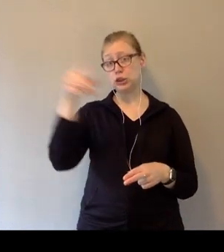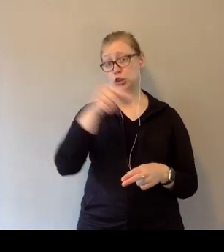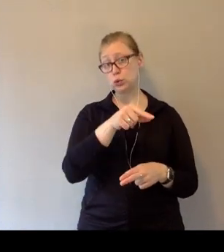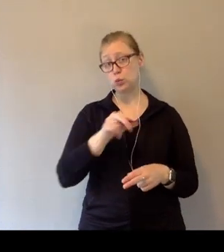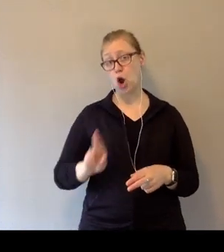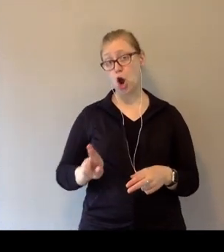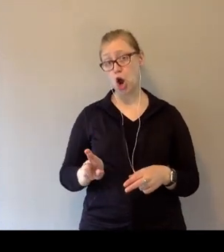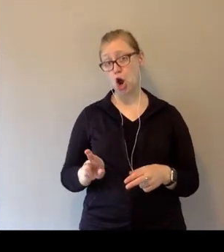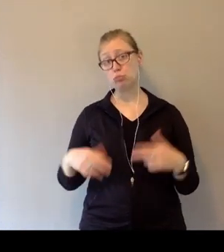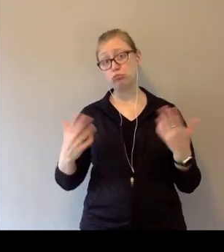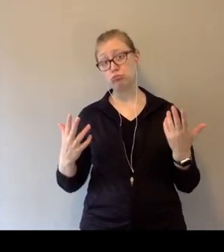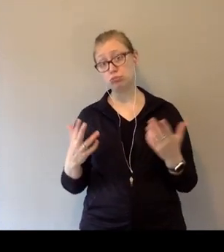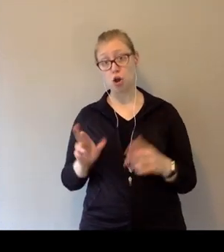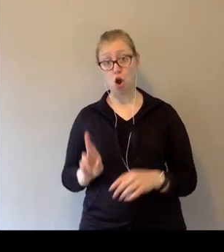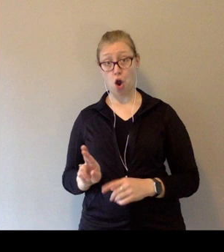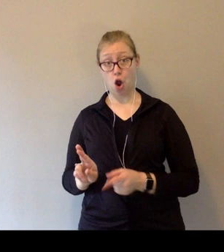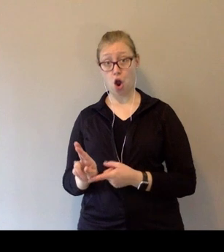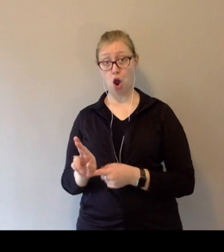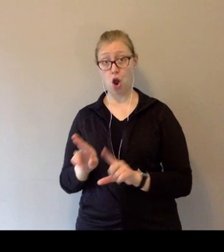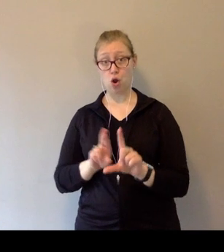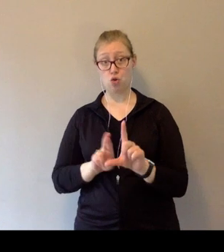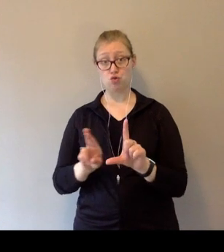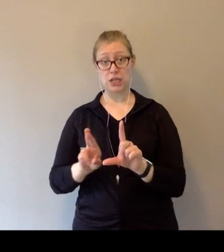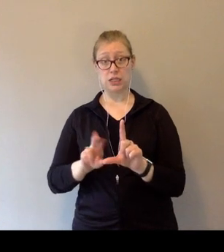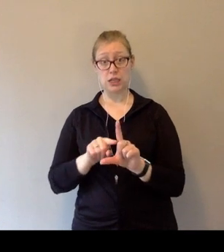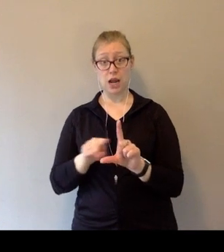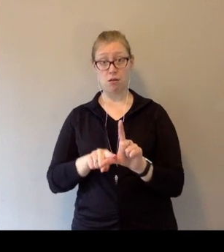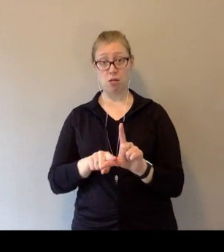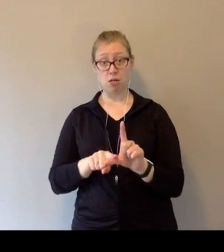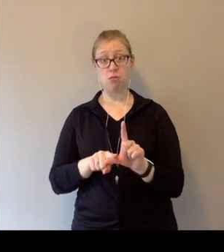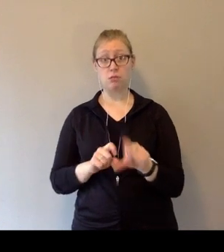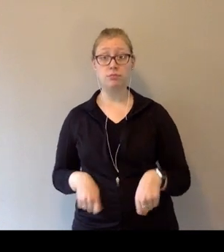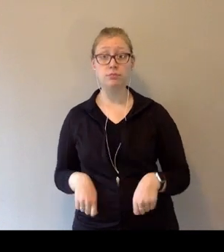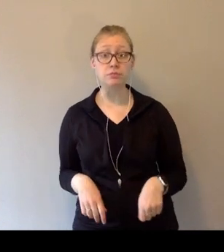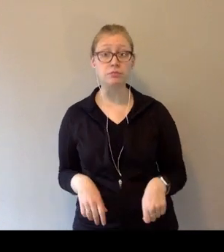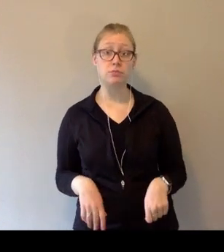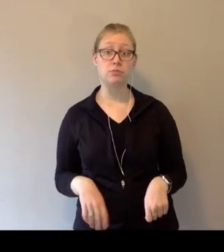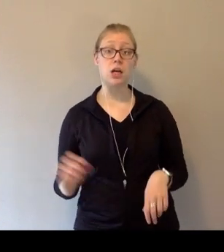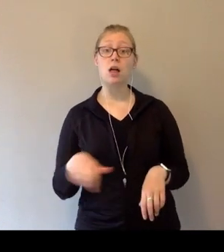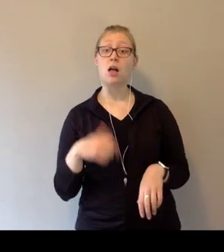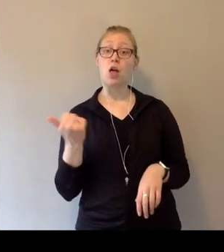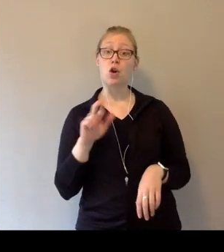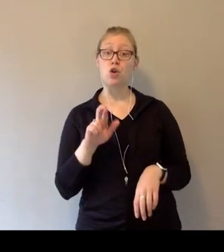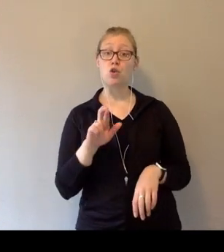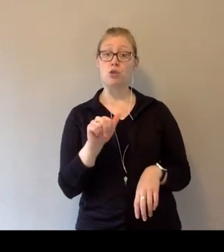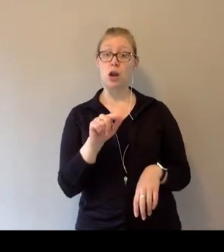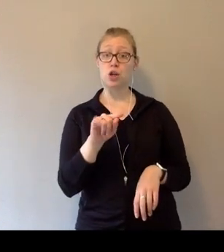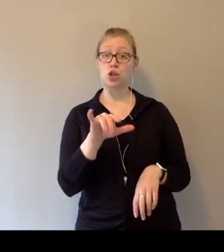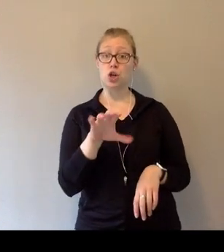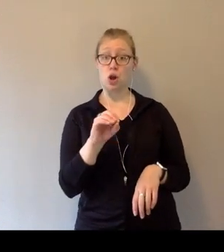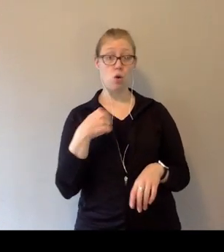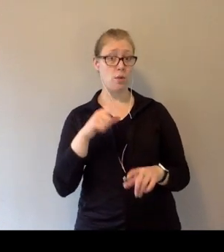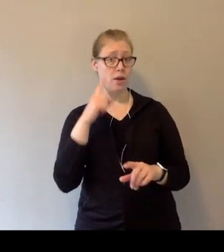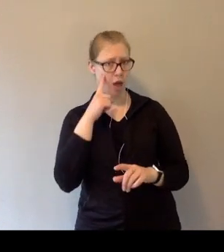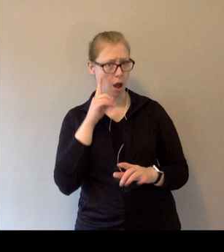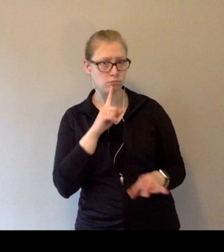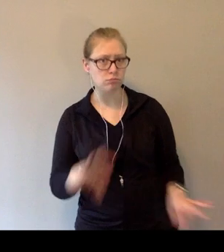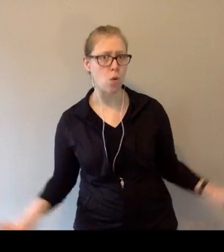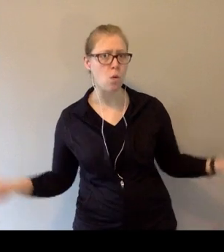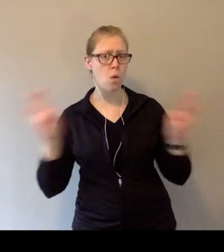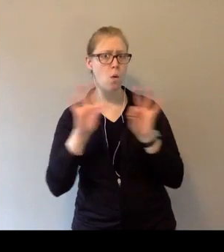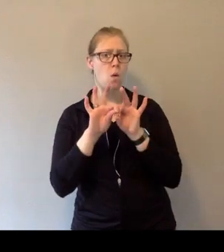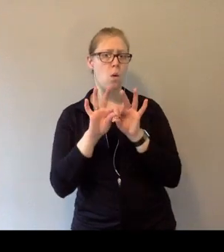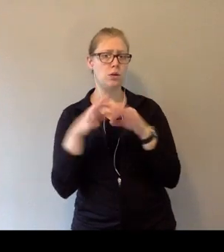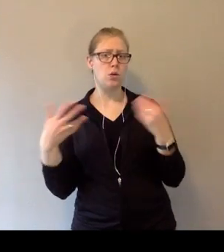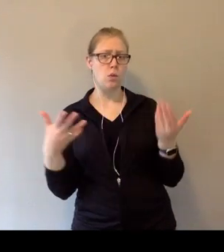and here's my right angle. And so the other ratio that we thought was really important,